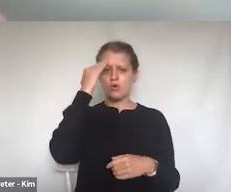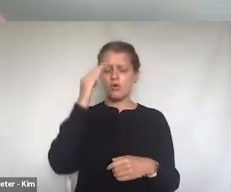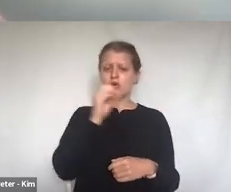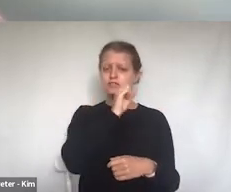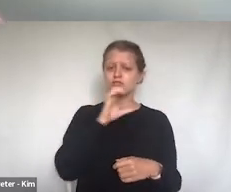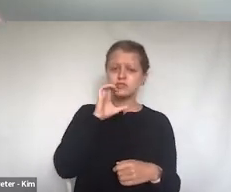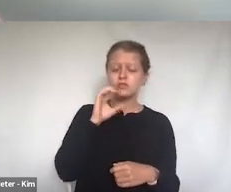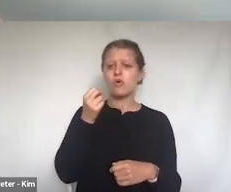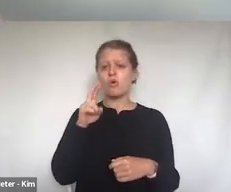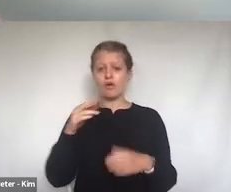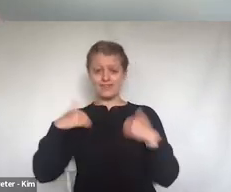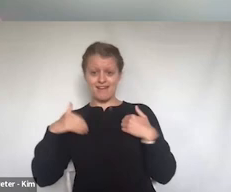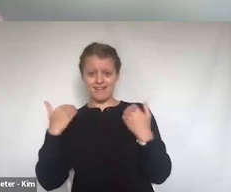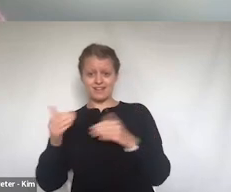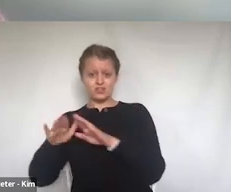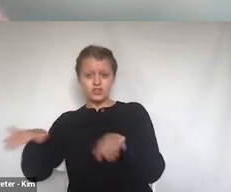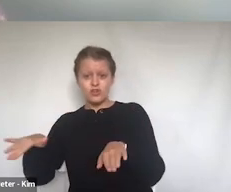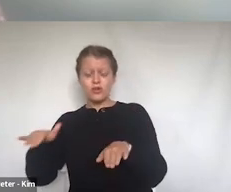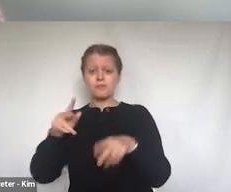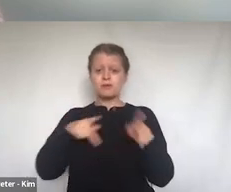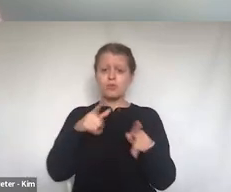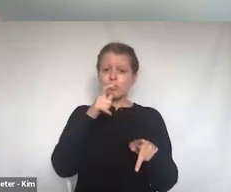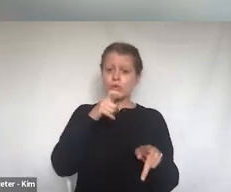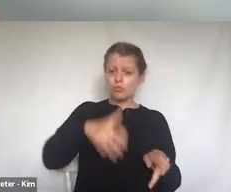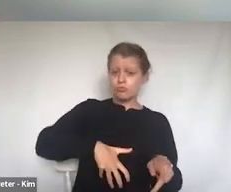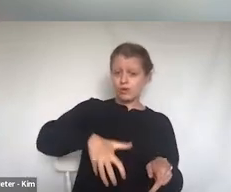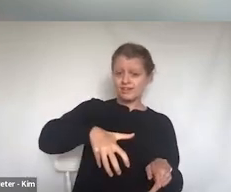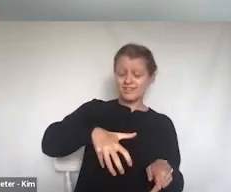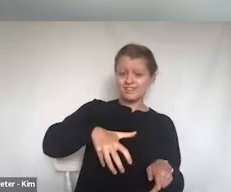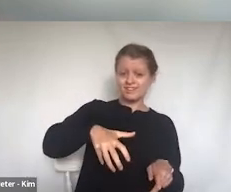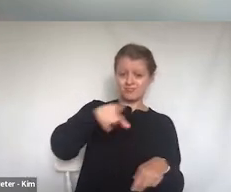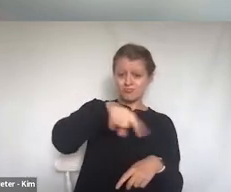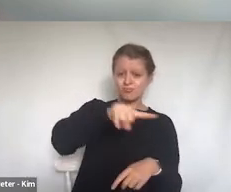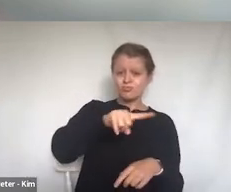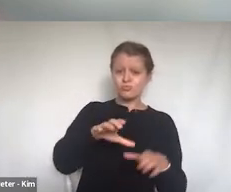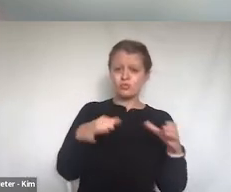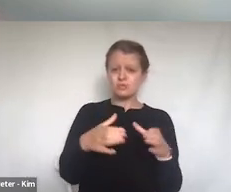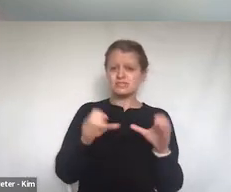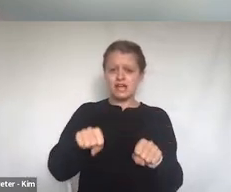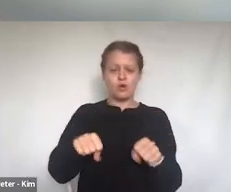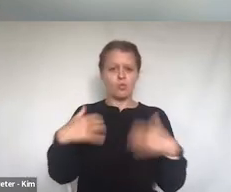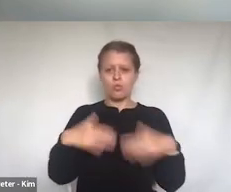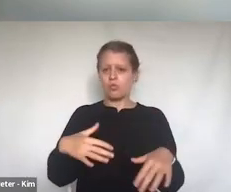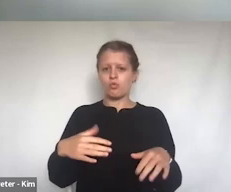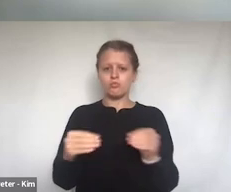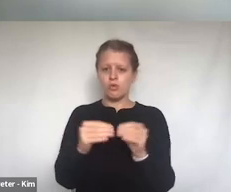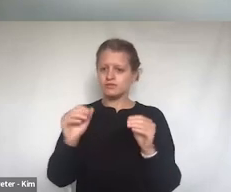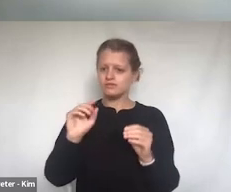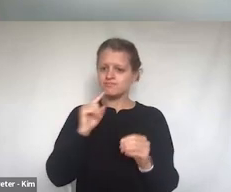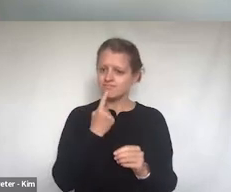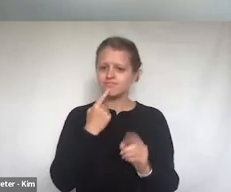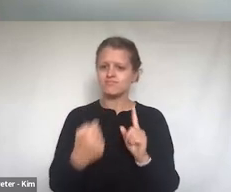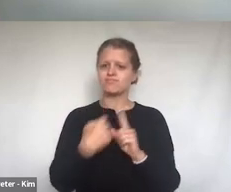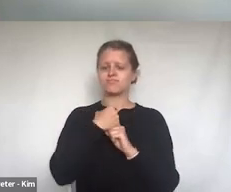young children, people who are pregnant, can all be at risk just due to diminished ability of the body to cool off. A lot of the